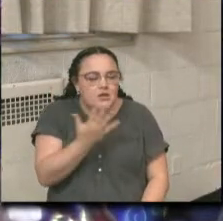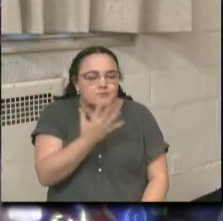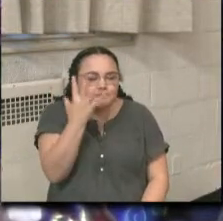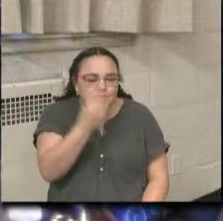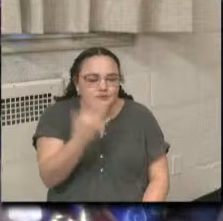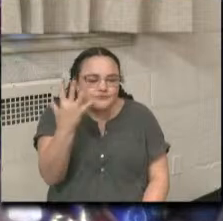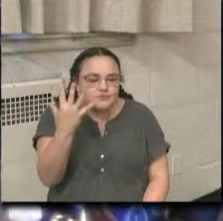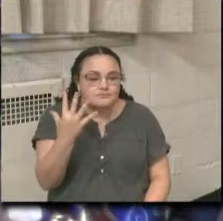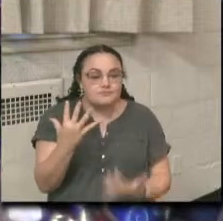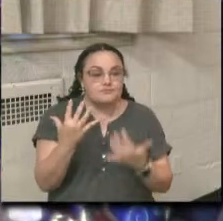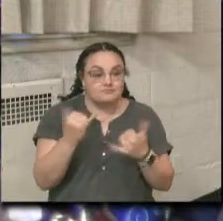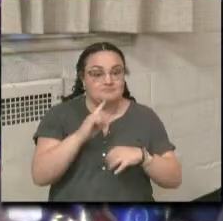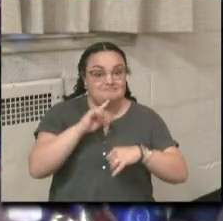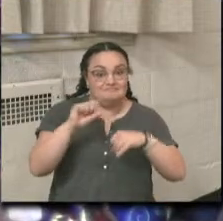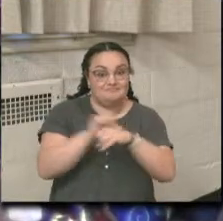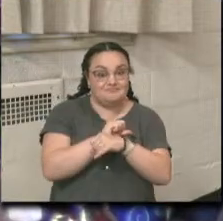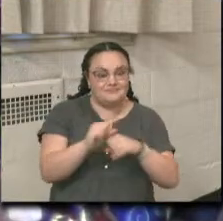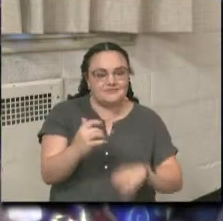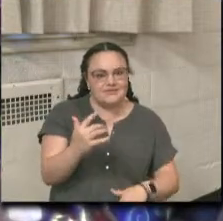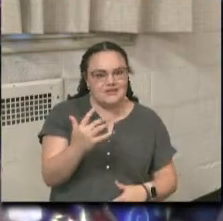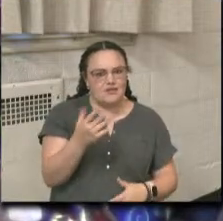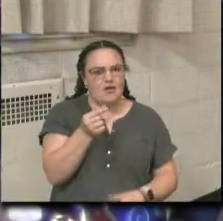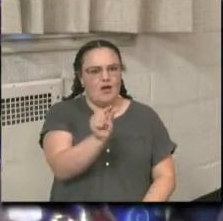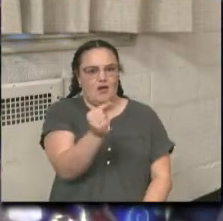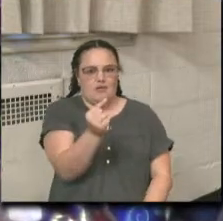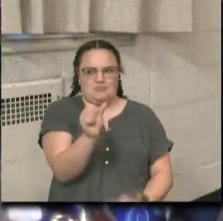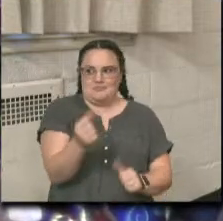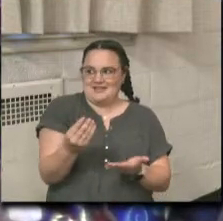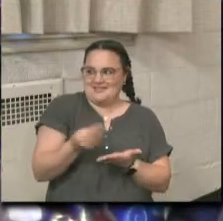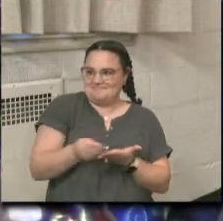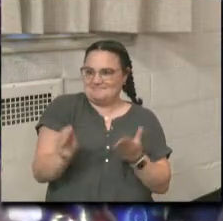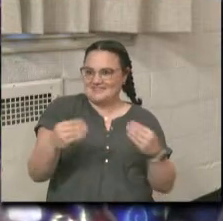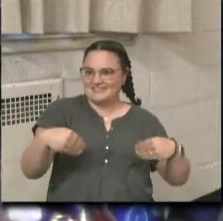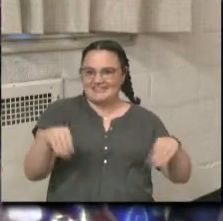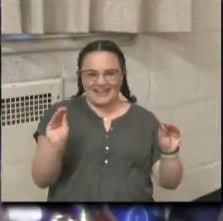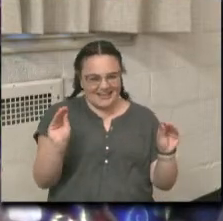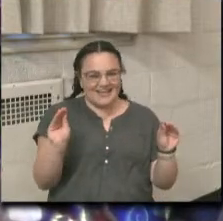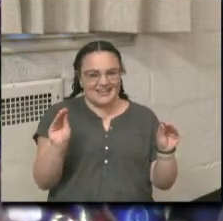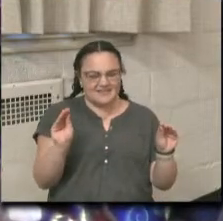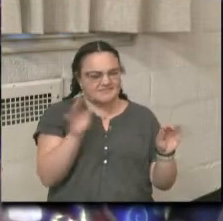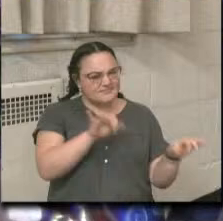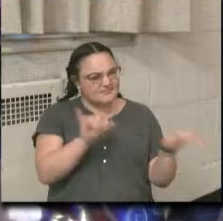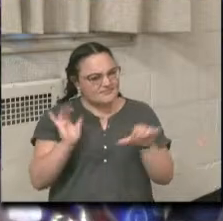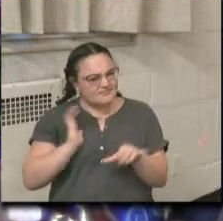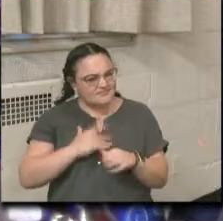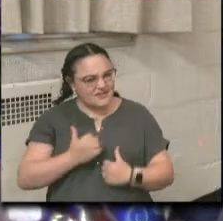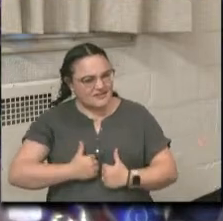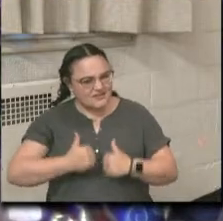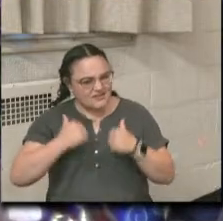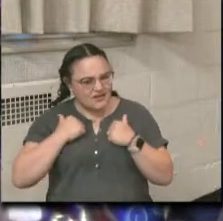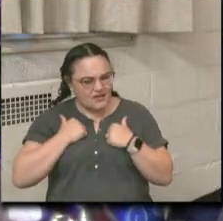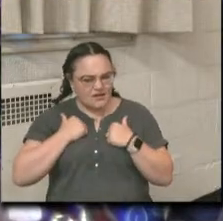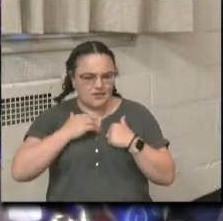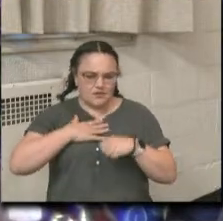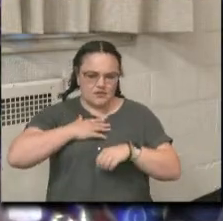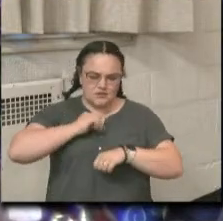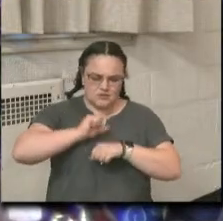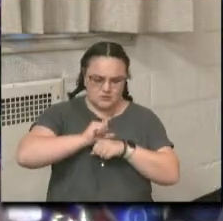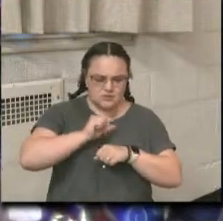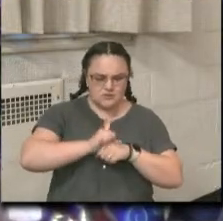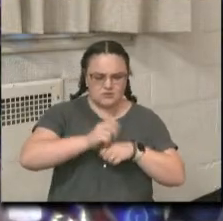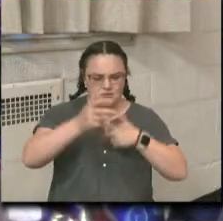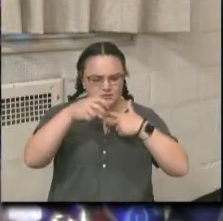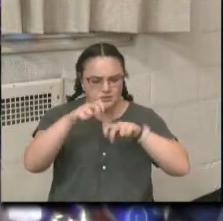true essence of the coffee bean is realized. Similarly in our lives, it's through the culmination of our efforts, experiences,